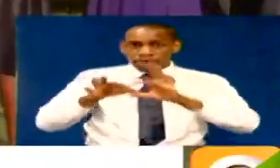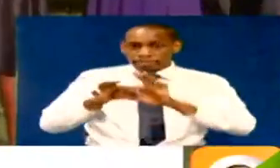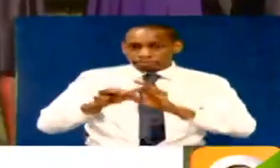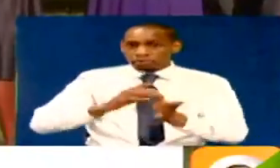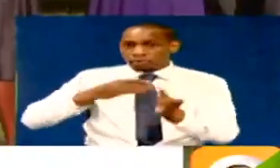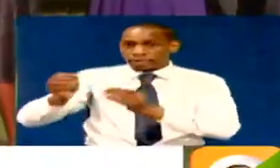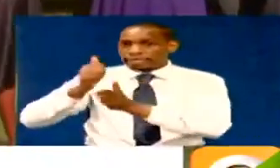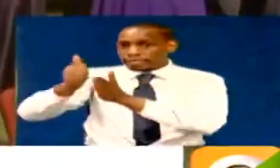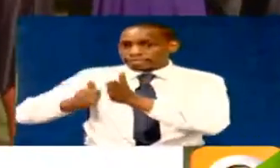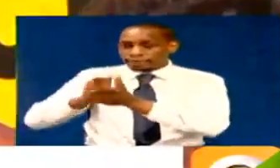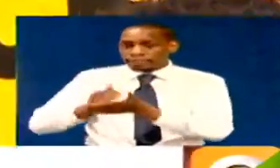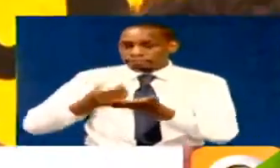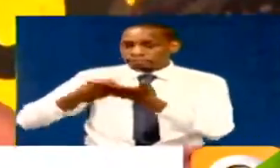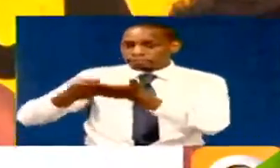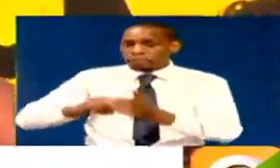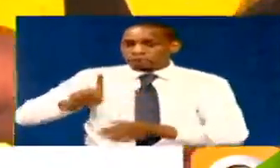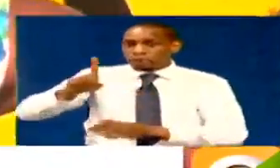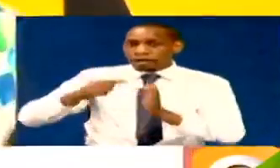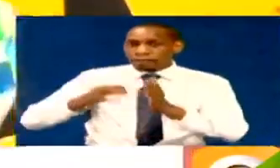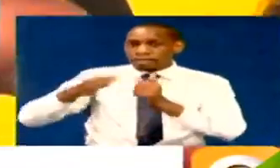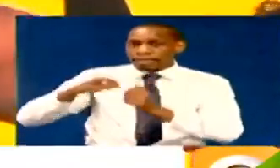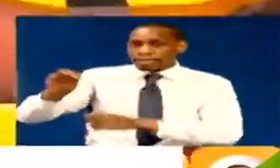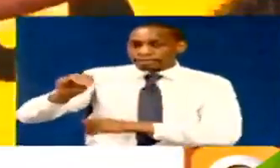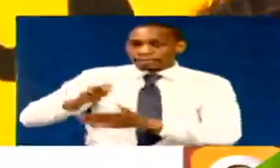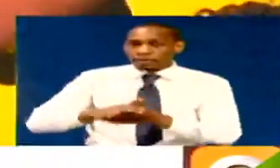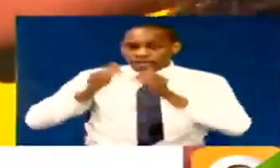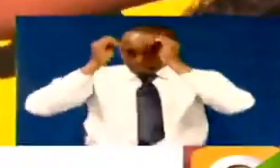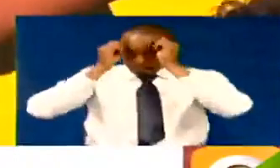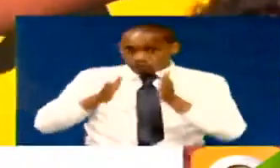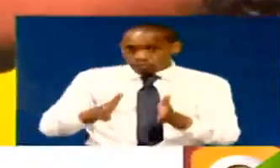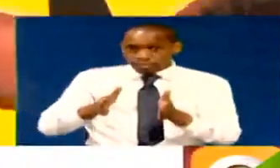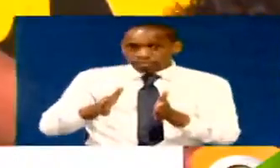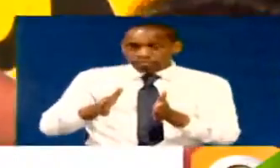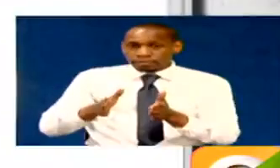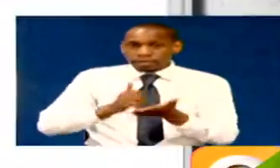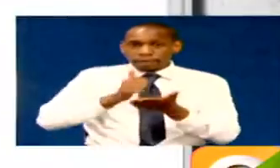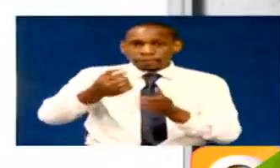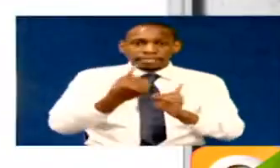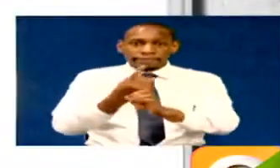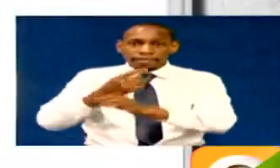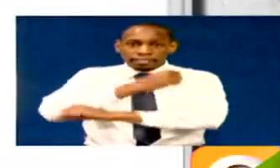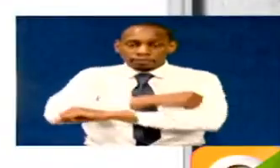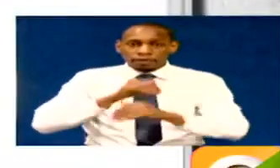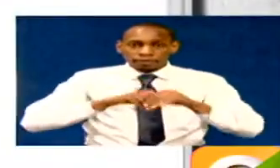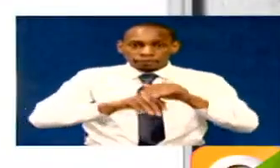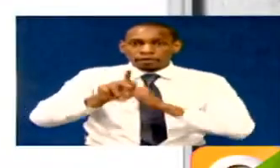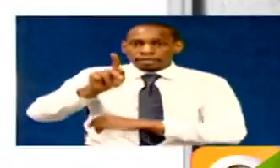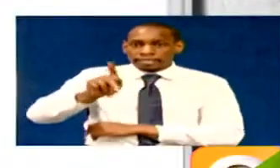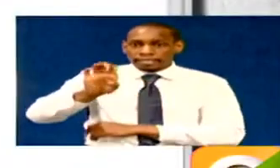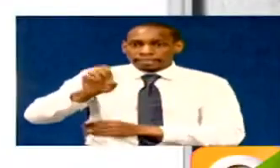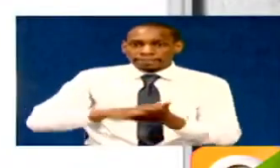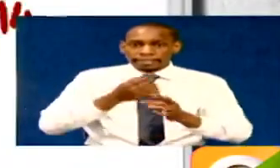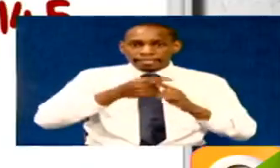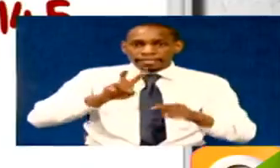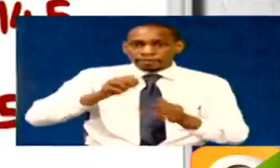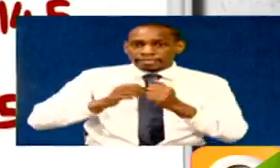in Naivasha to allocate the 1.18 million KCPE candidates to the different schools. As per the KCPE 2019